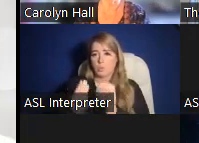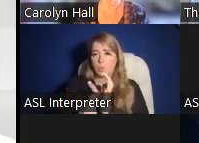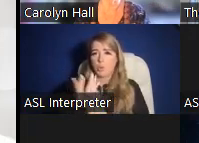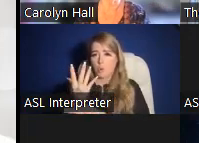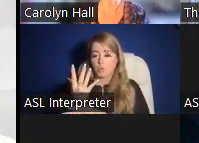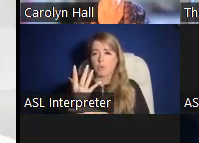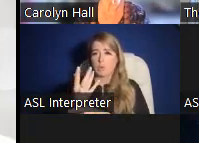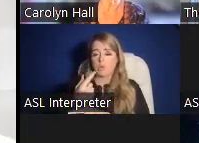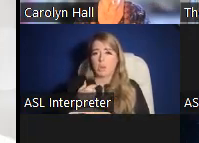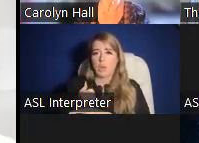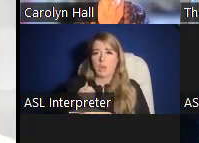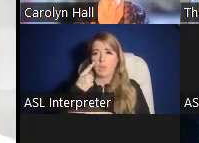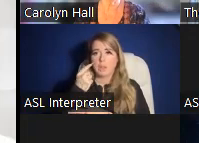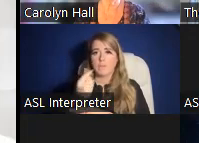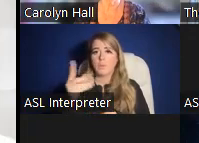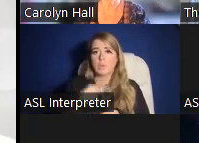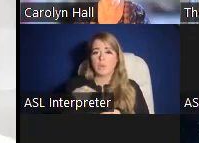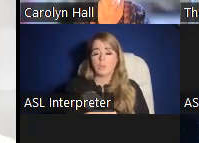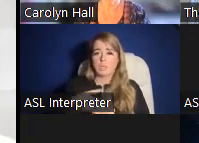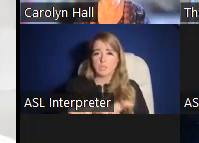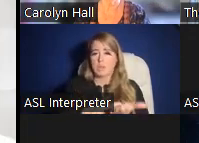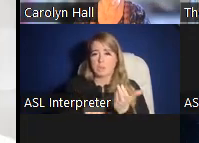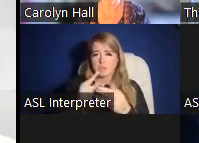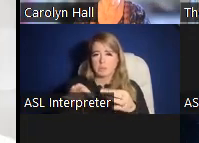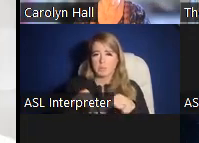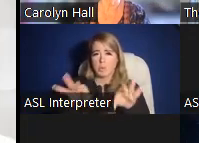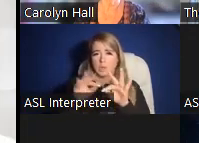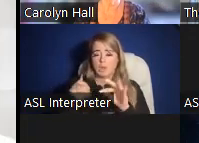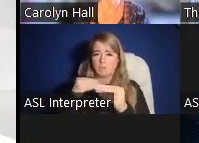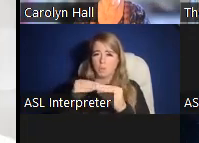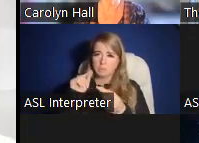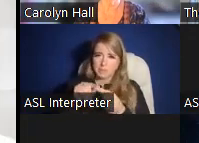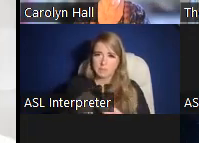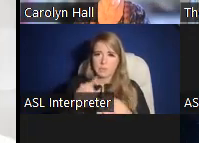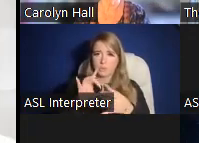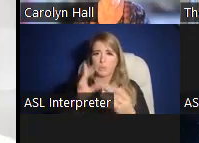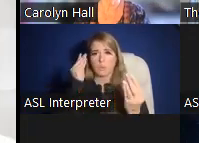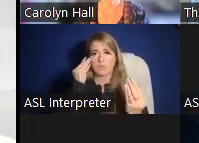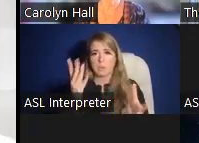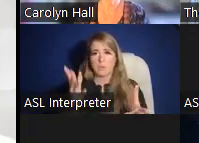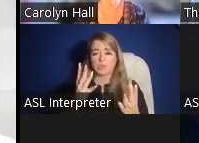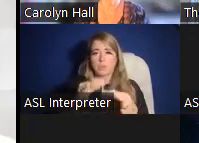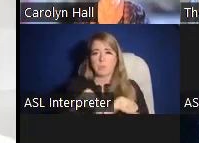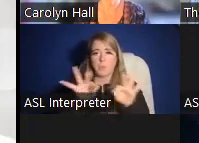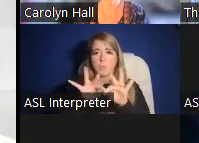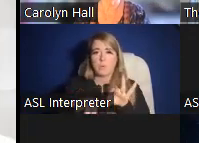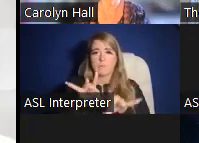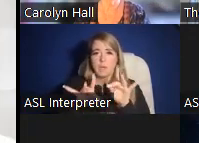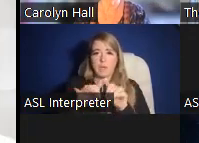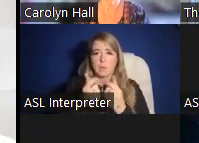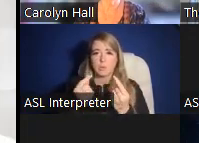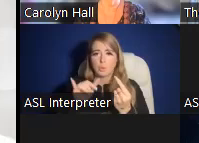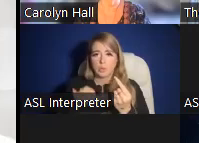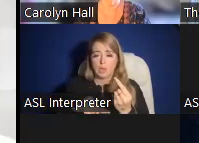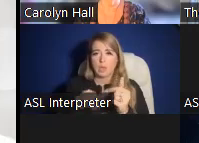couple of times that having more specificity to the information. So I think finding ways to do that that's appropriate